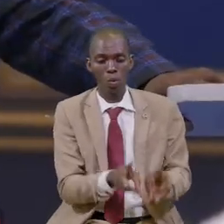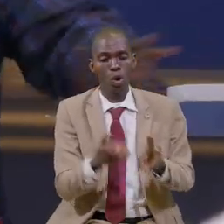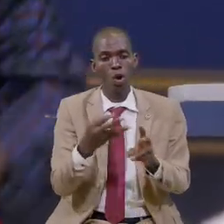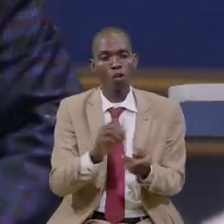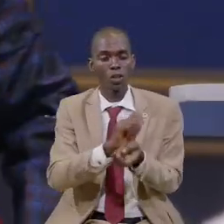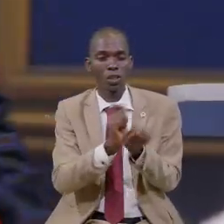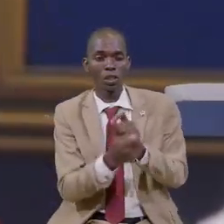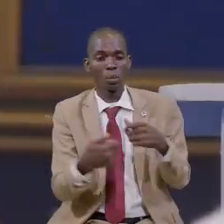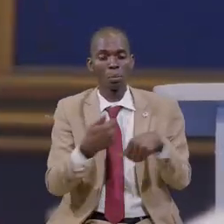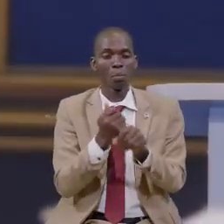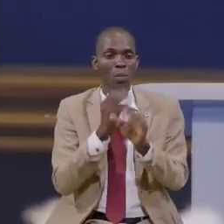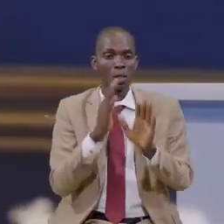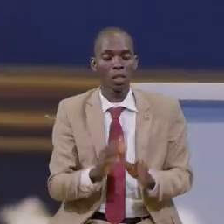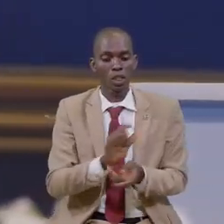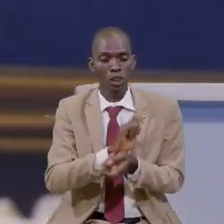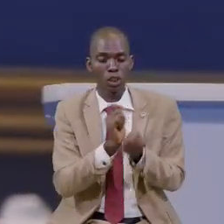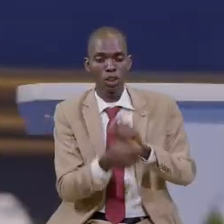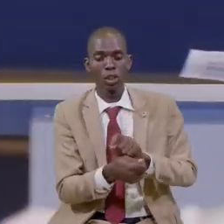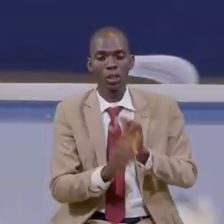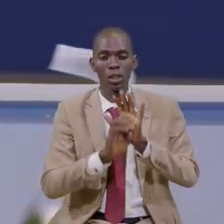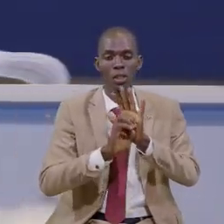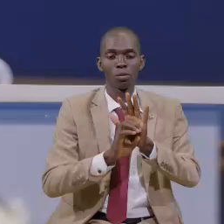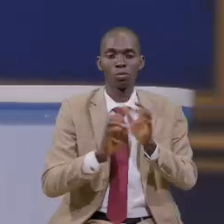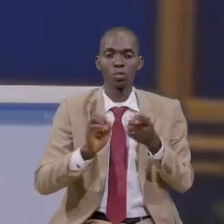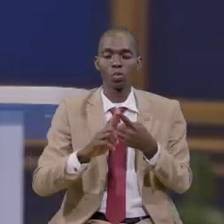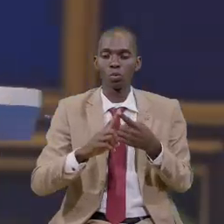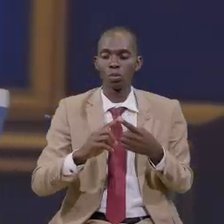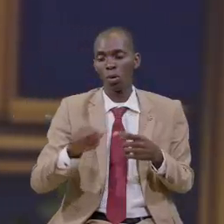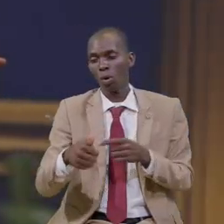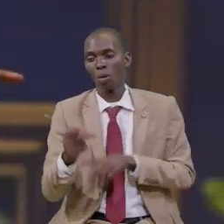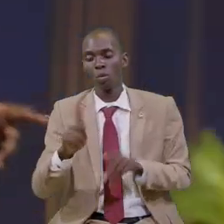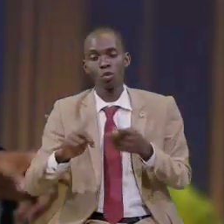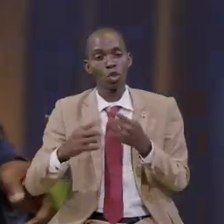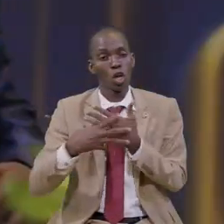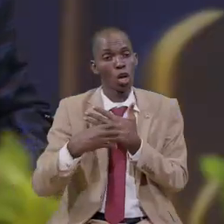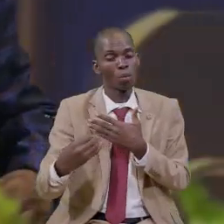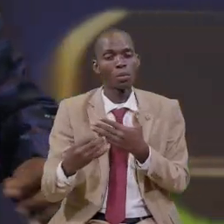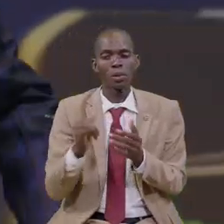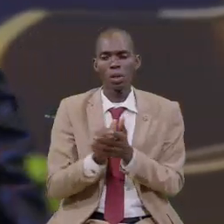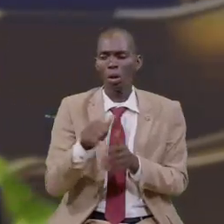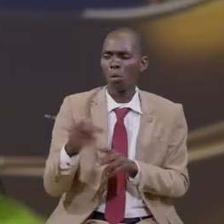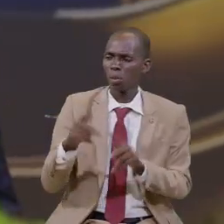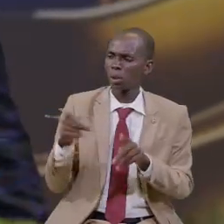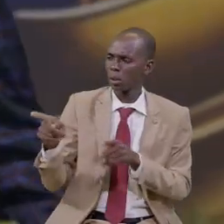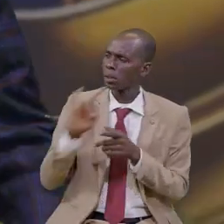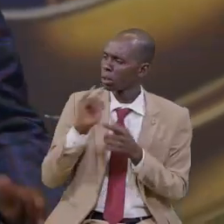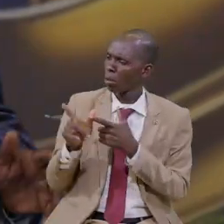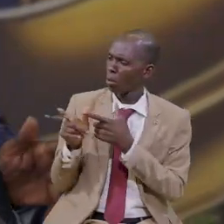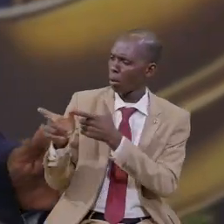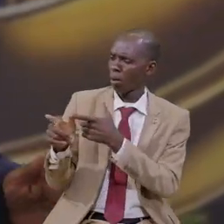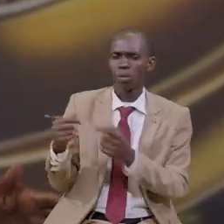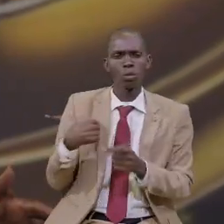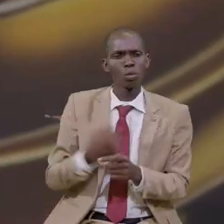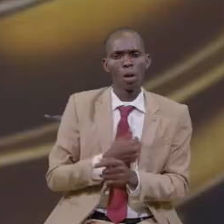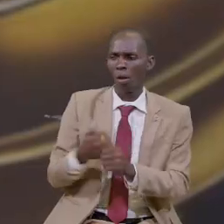model, that other people will say he is running. We're running after him.